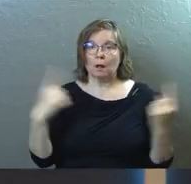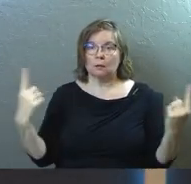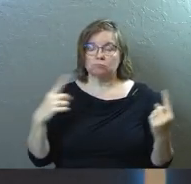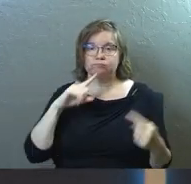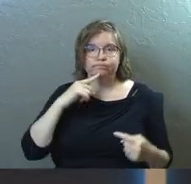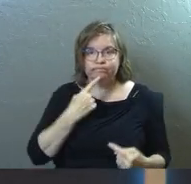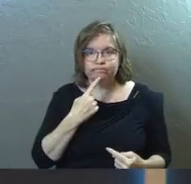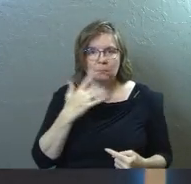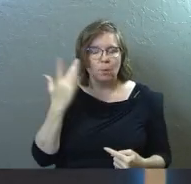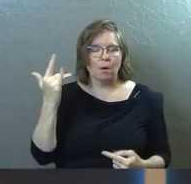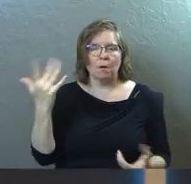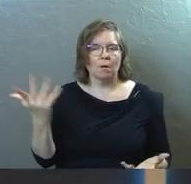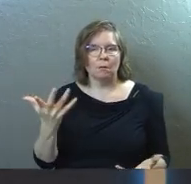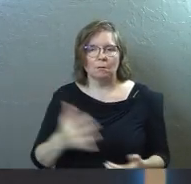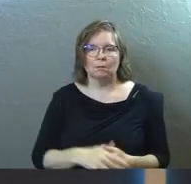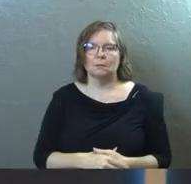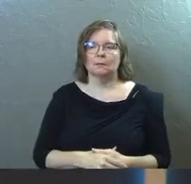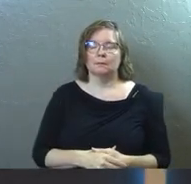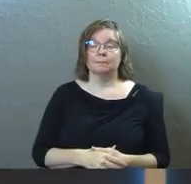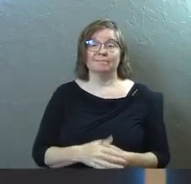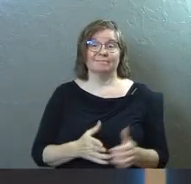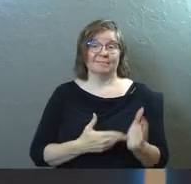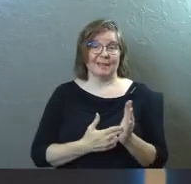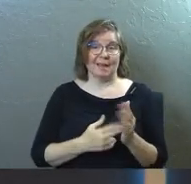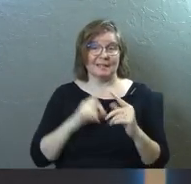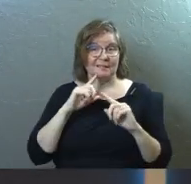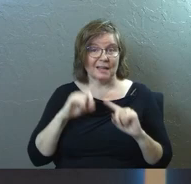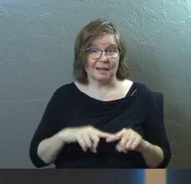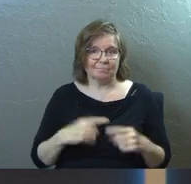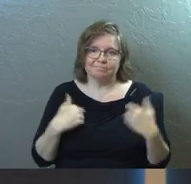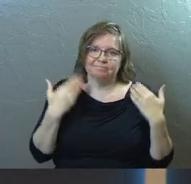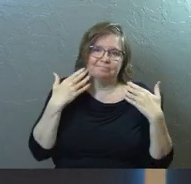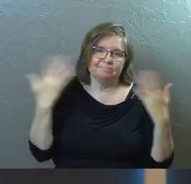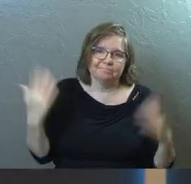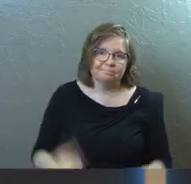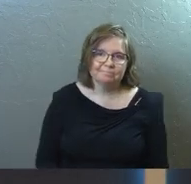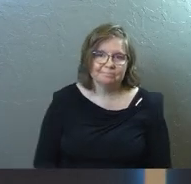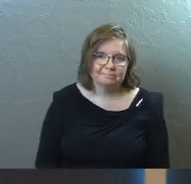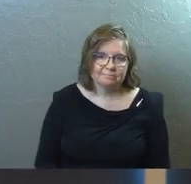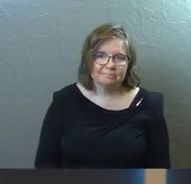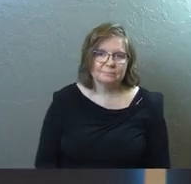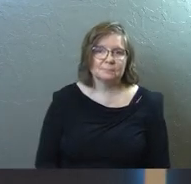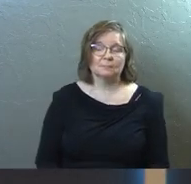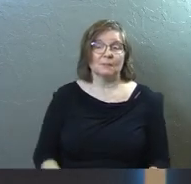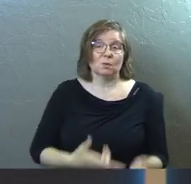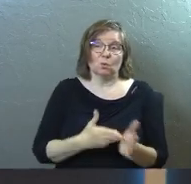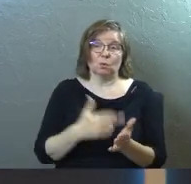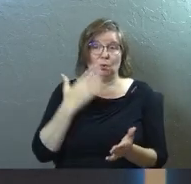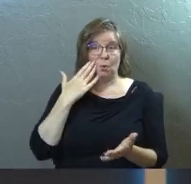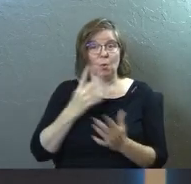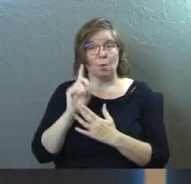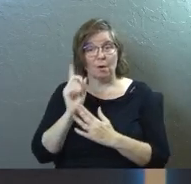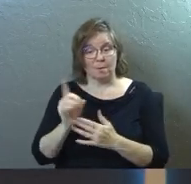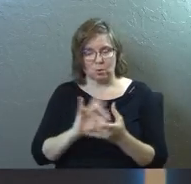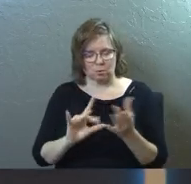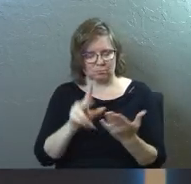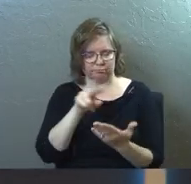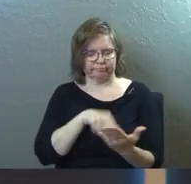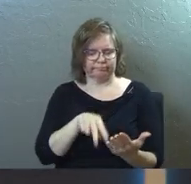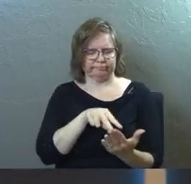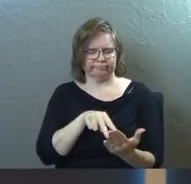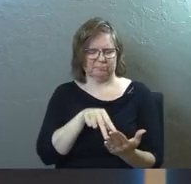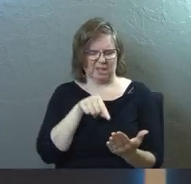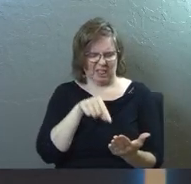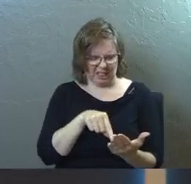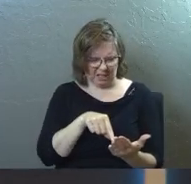so sharp? The honest answer, we can't say for sure. It's just the truth. You know those moments in scripture where you read and you're